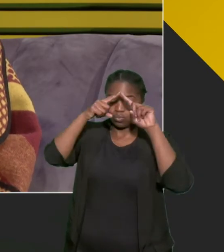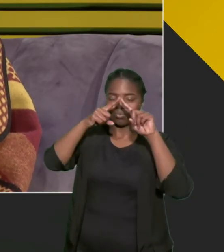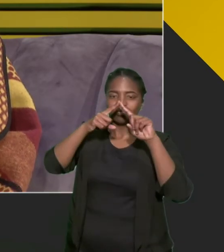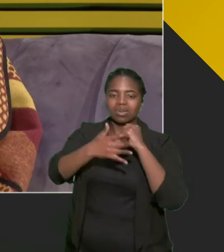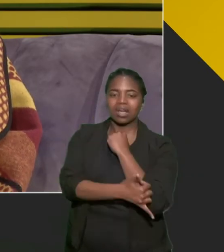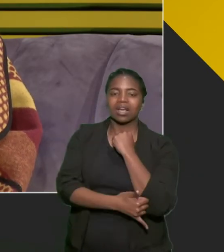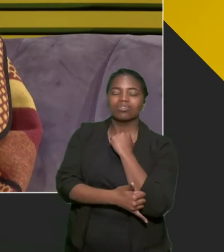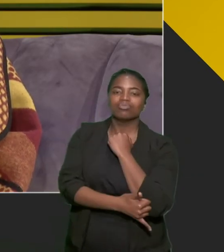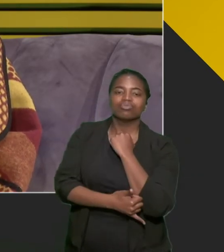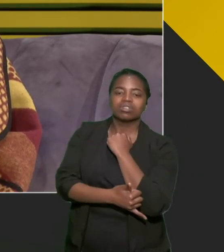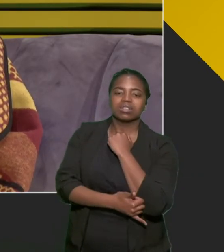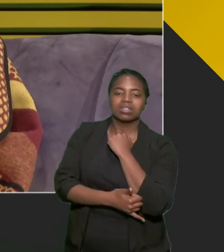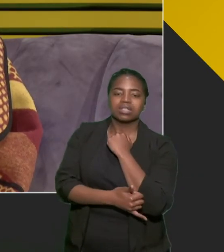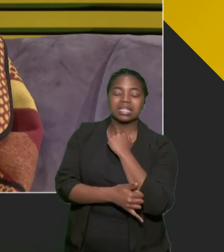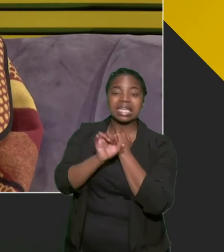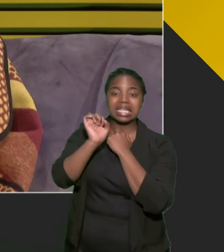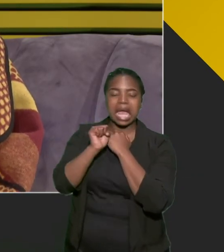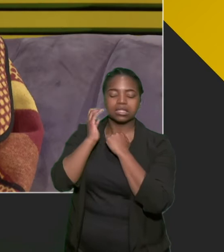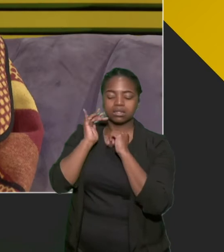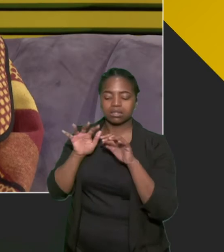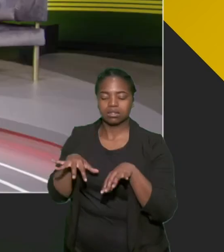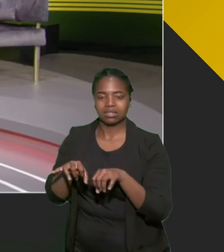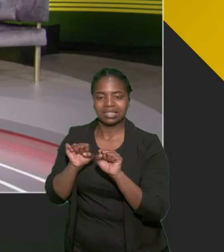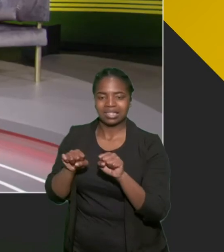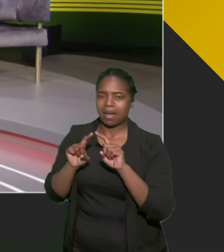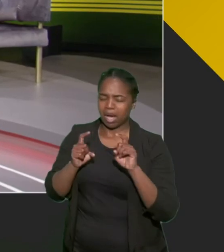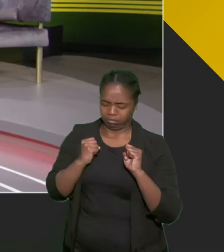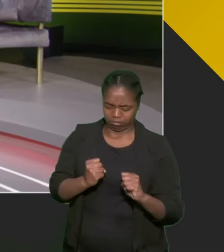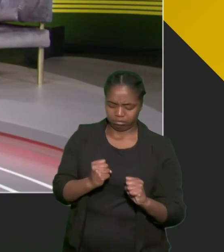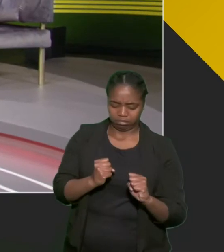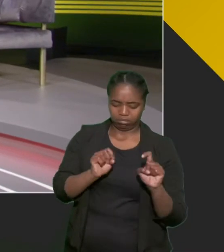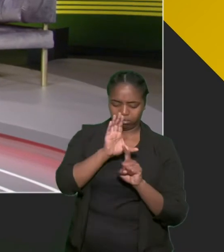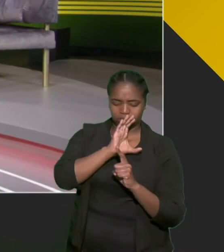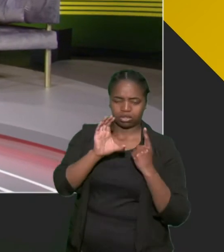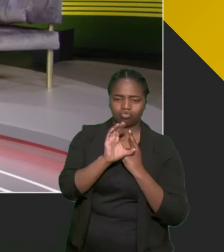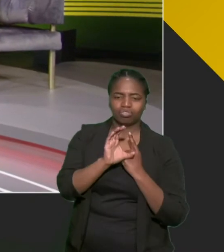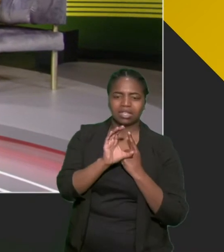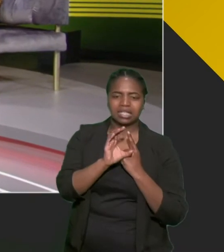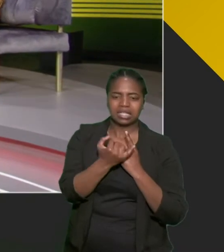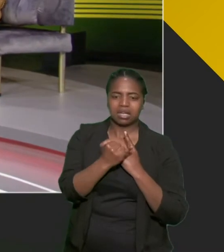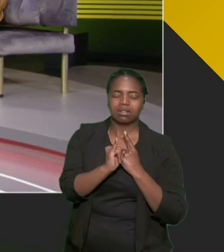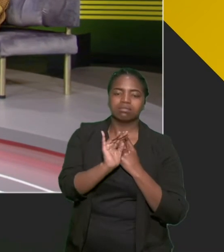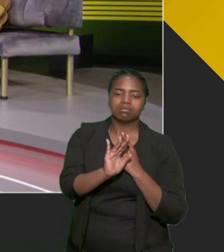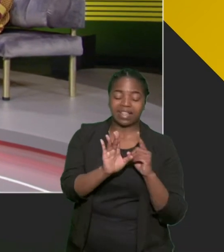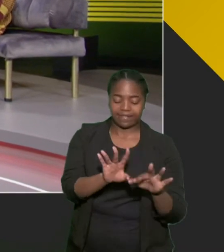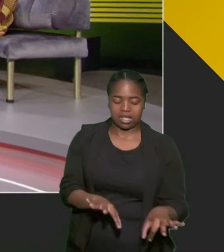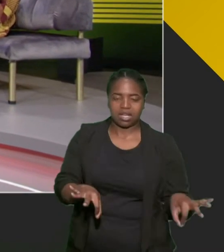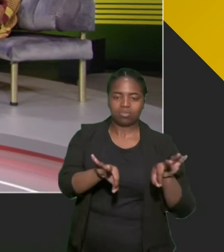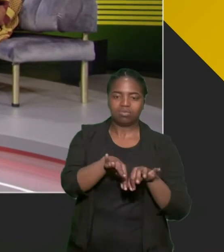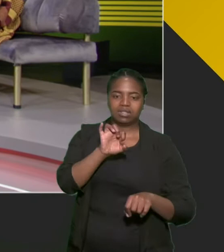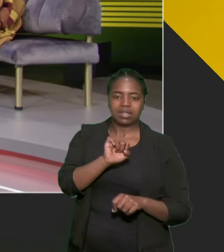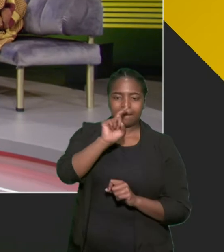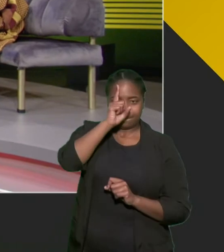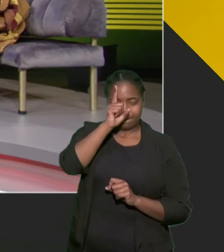where it was colonized, yes, but it is very steeped in traditional values. So